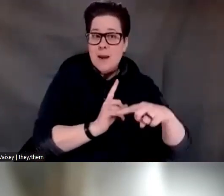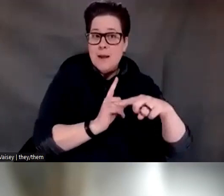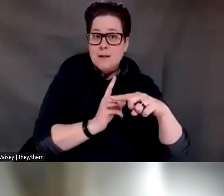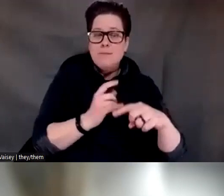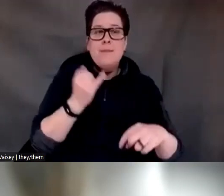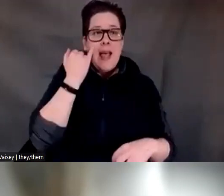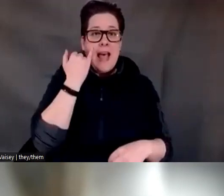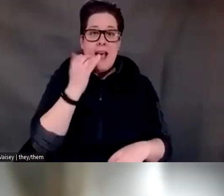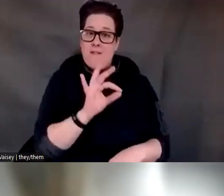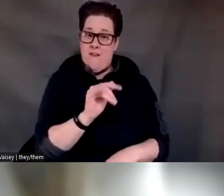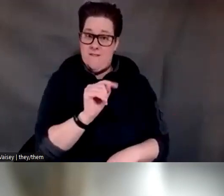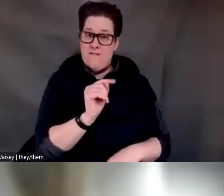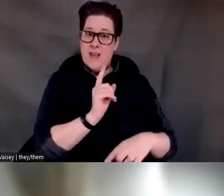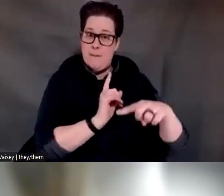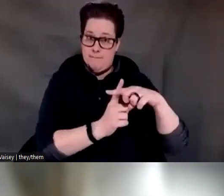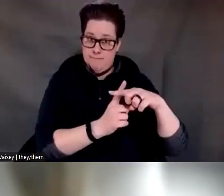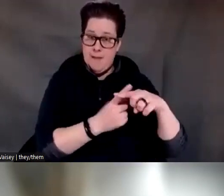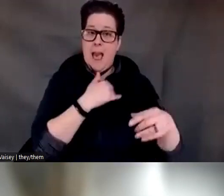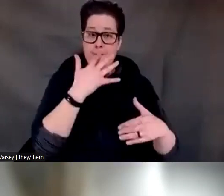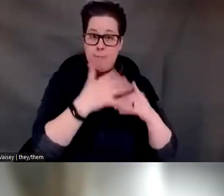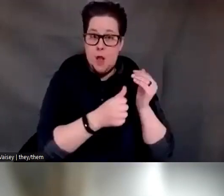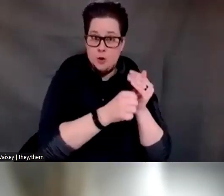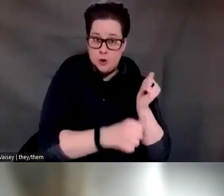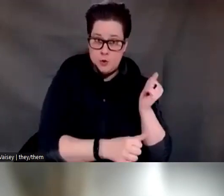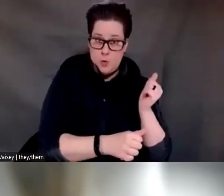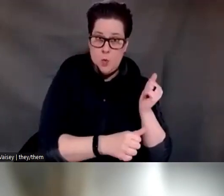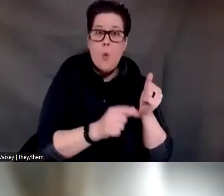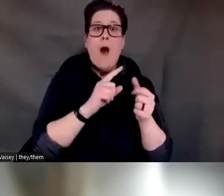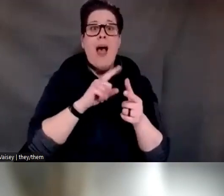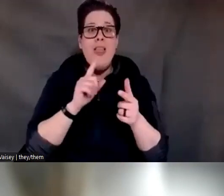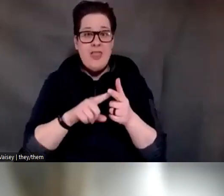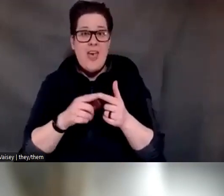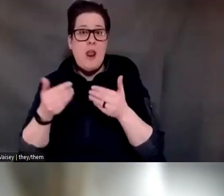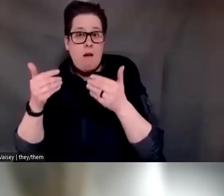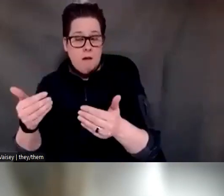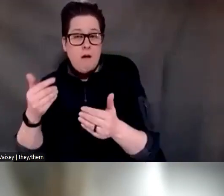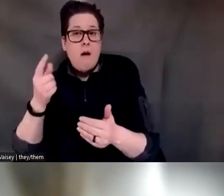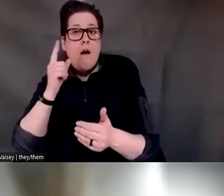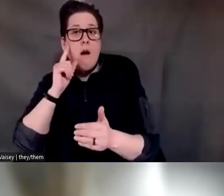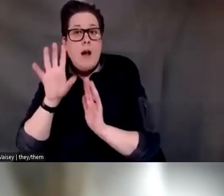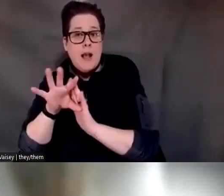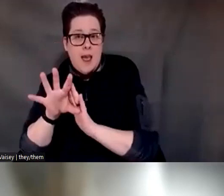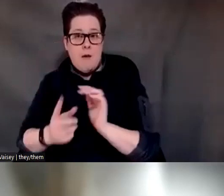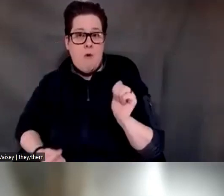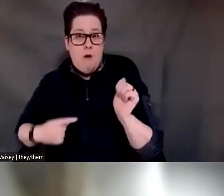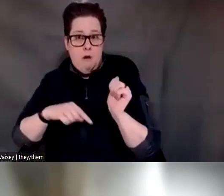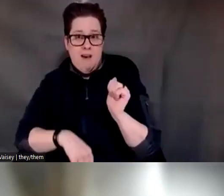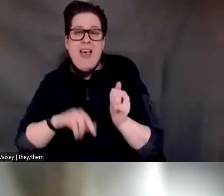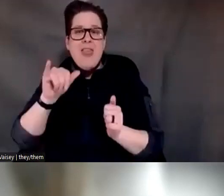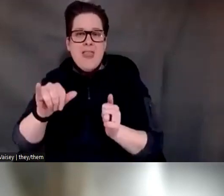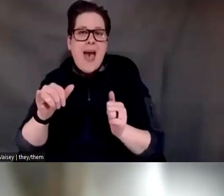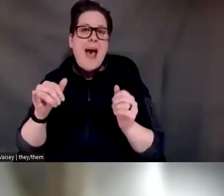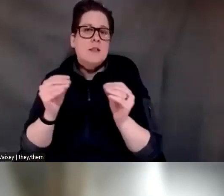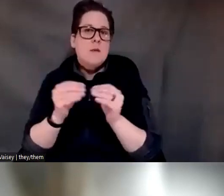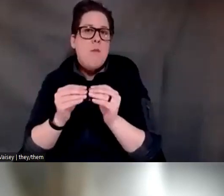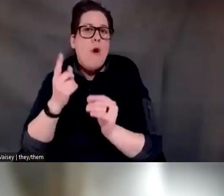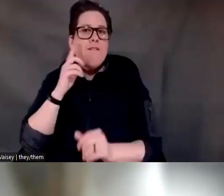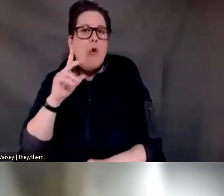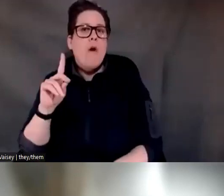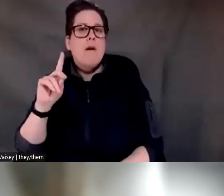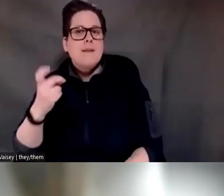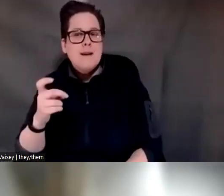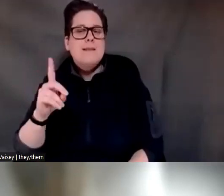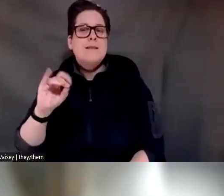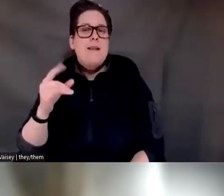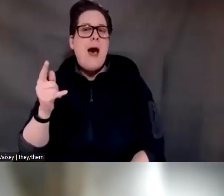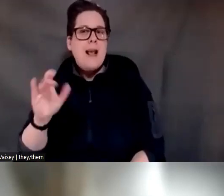colonoscopy for a positive stool test, that is billed as diagnostic. And so that would be another reason that there would be a copay